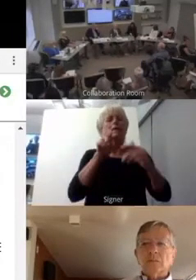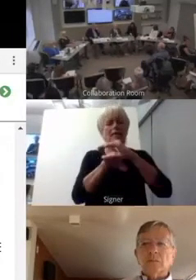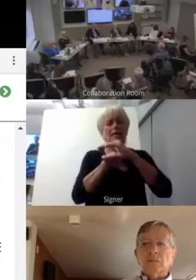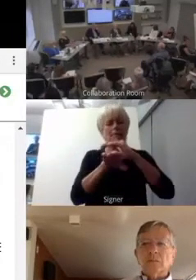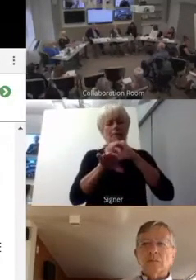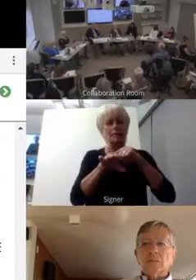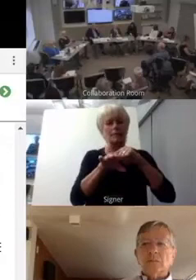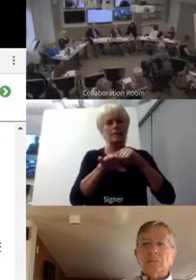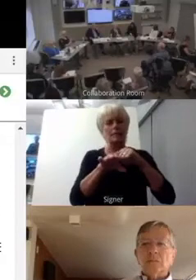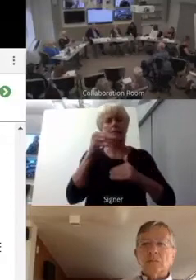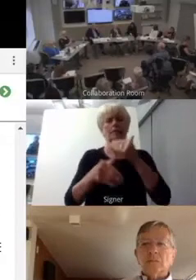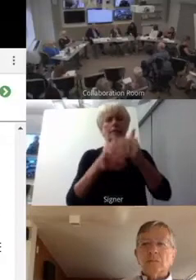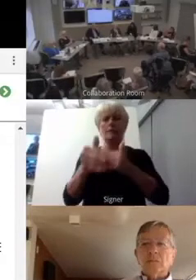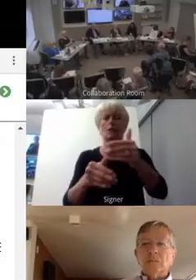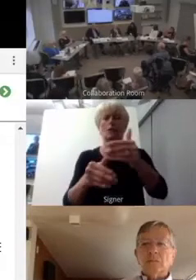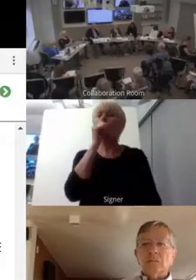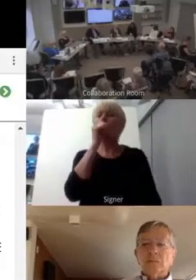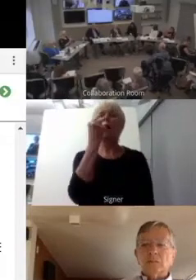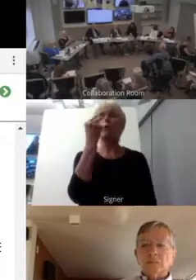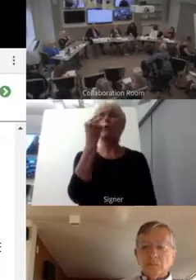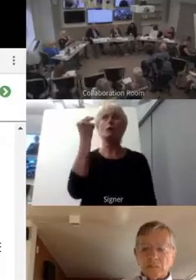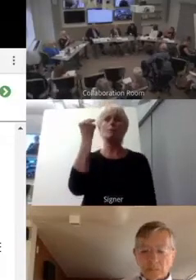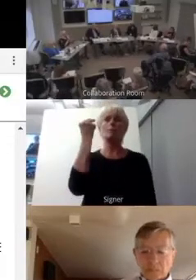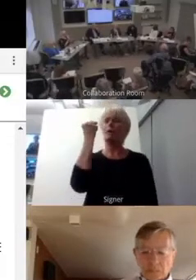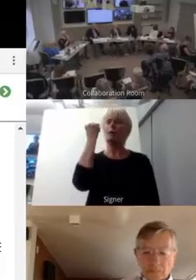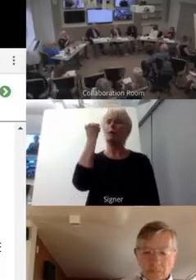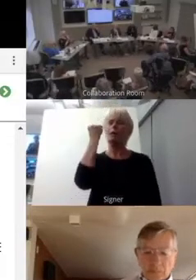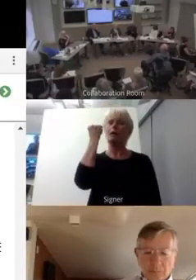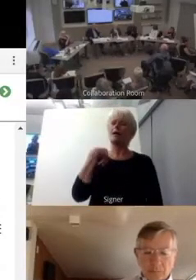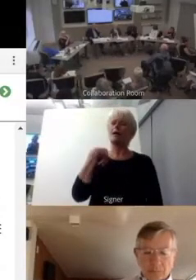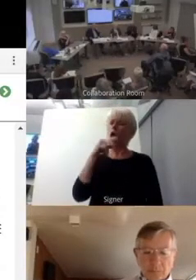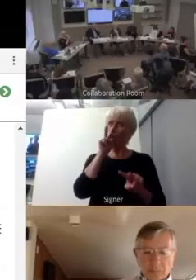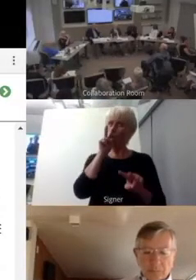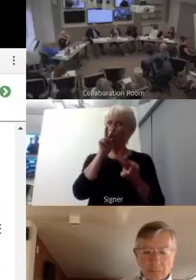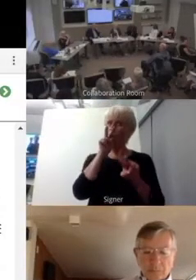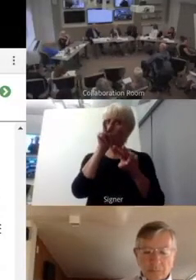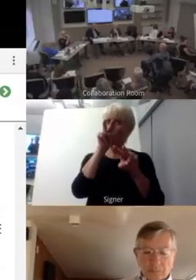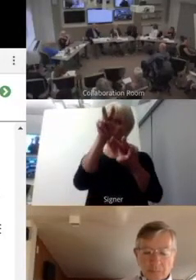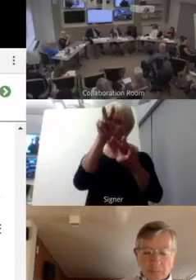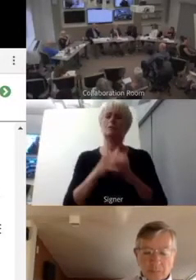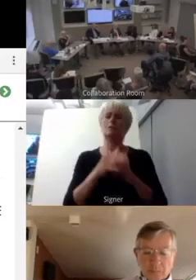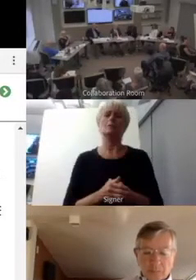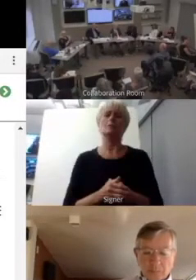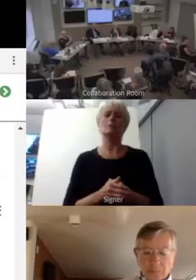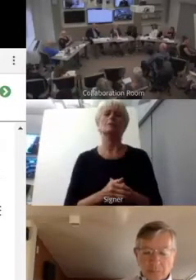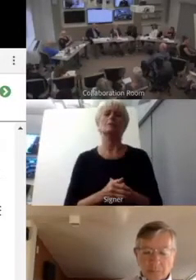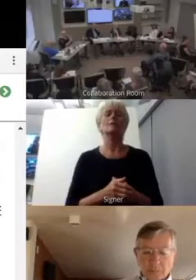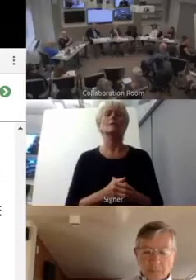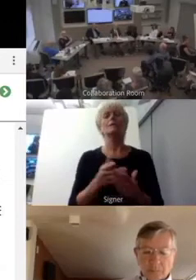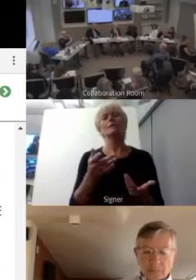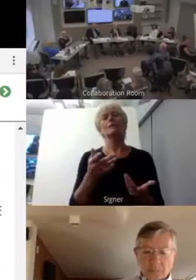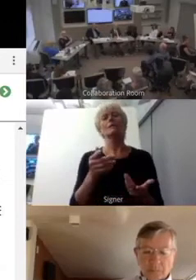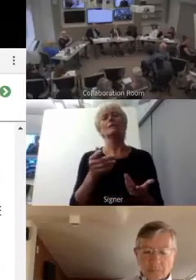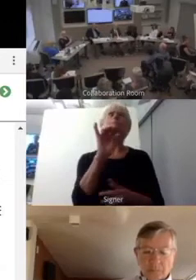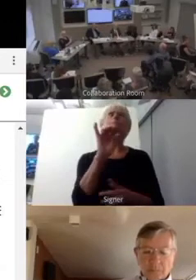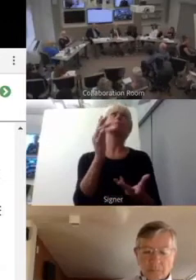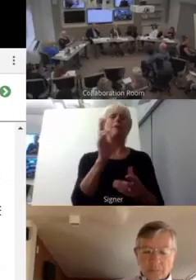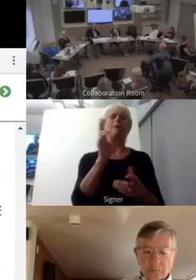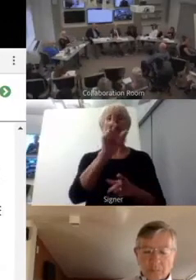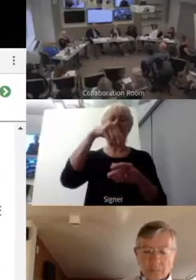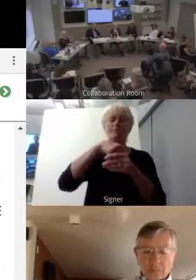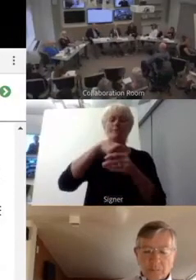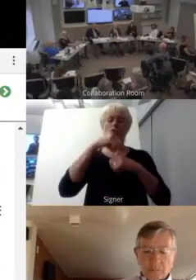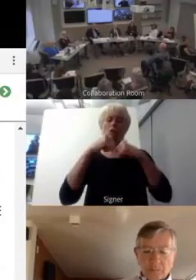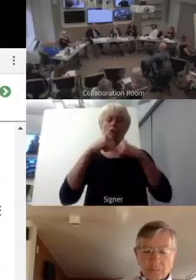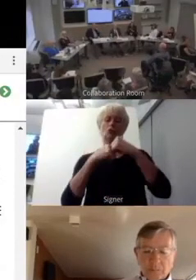forward. And that's really important. Although when it comes to things like infrastructure, yes, it's important to put a ramp into a building that doesn't